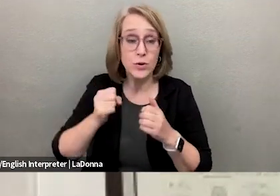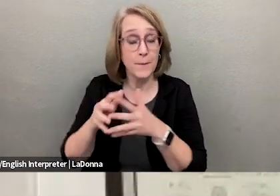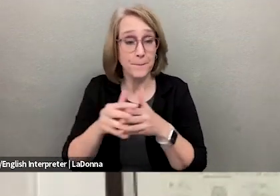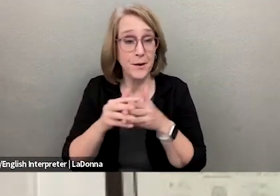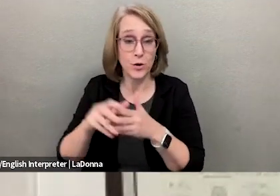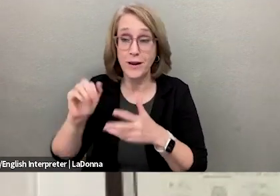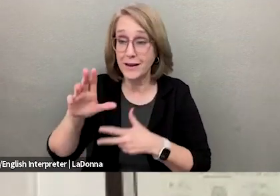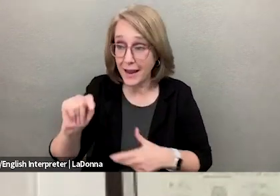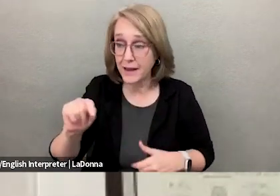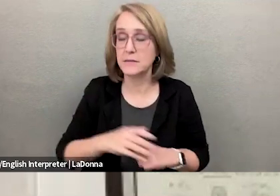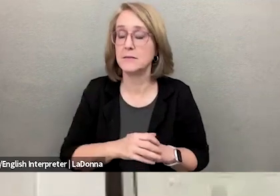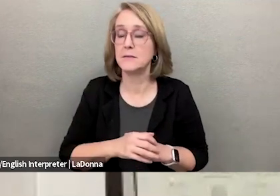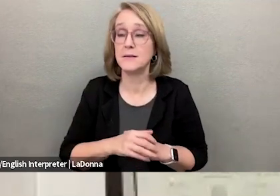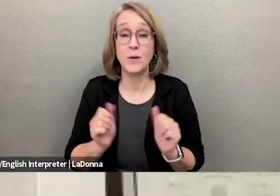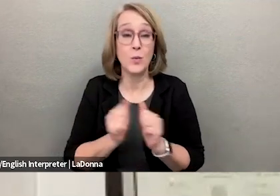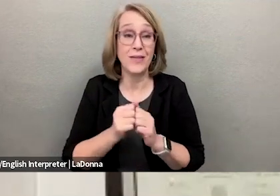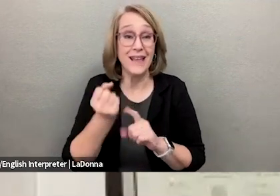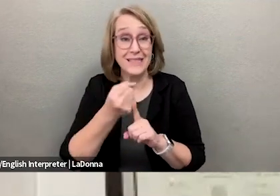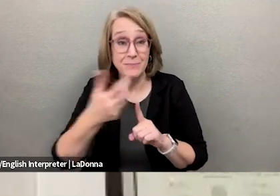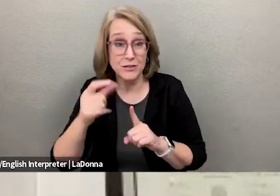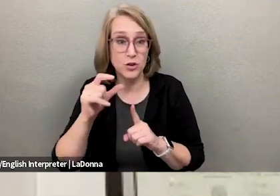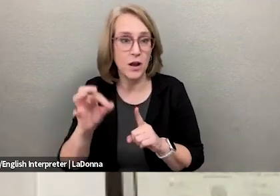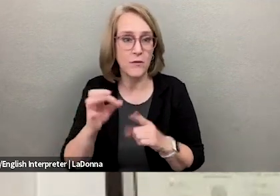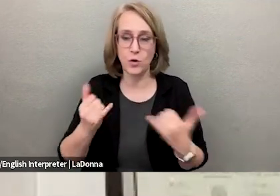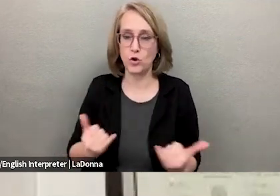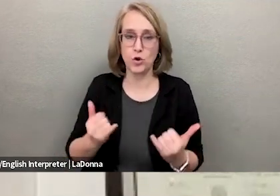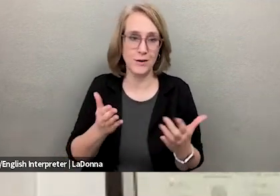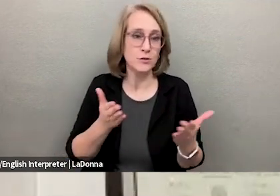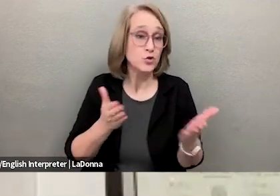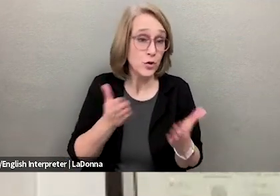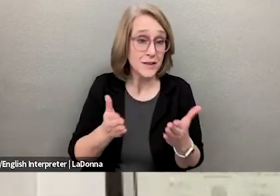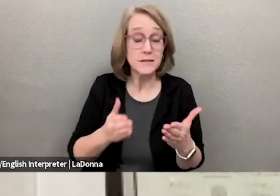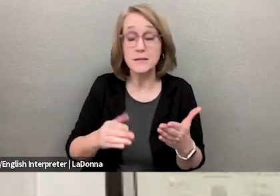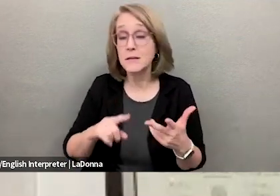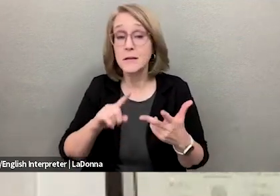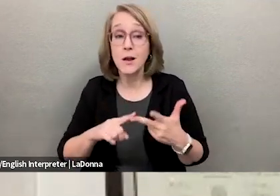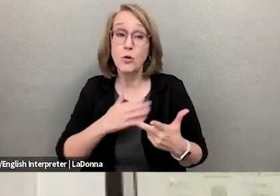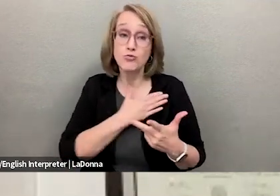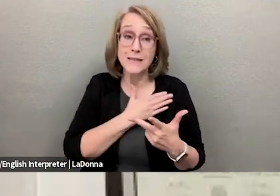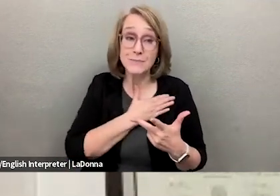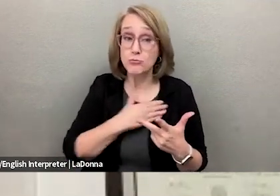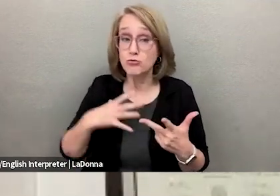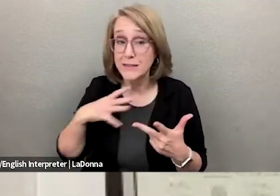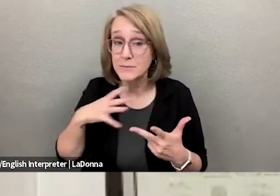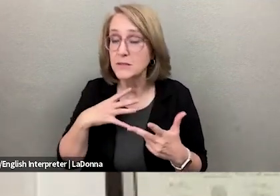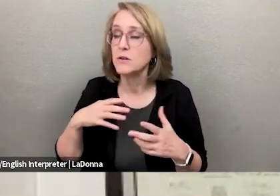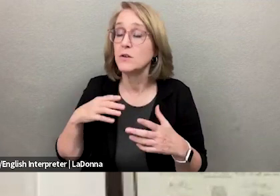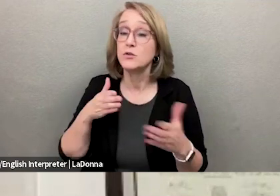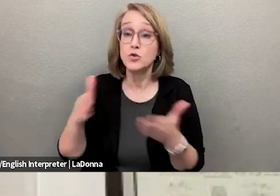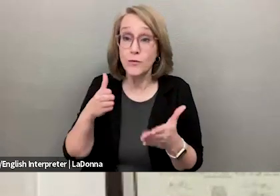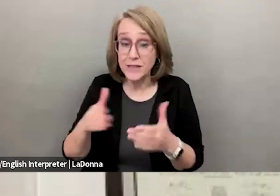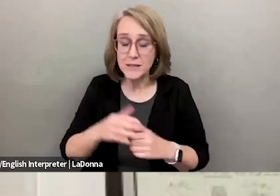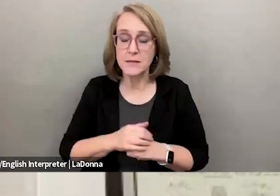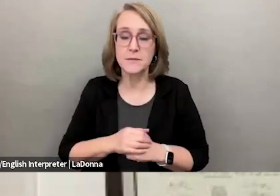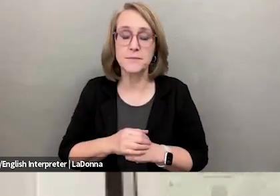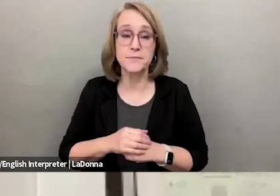available services. Respite services, I think, are another opportunity. Looking at the